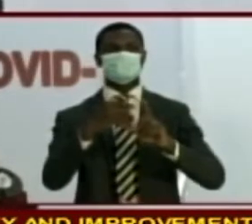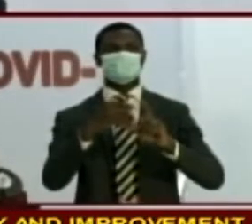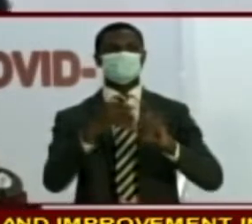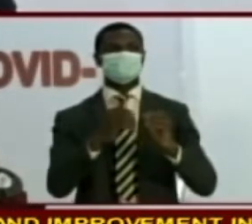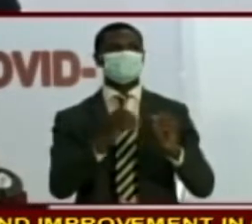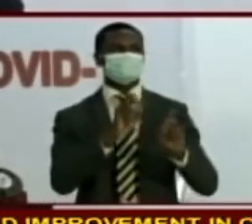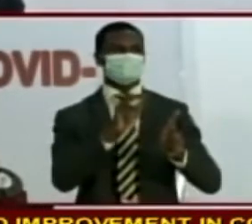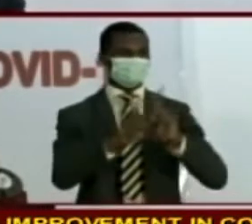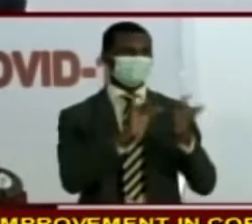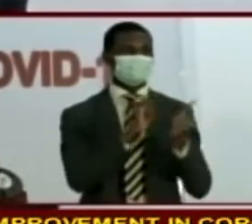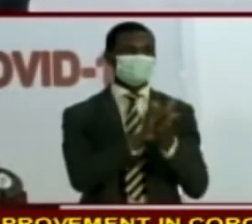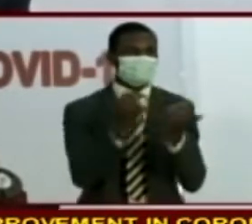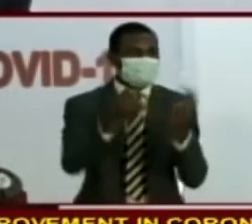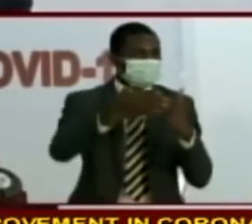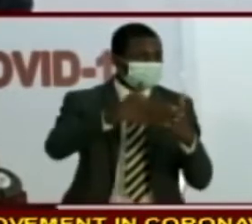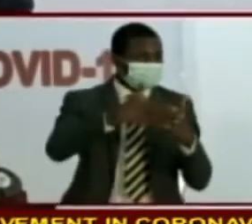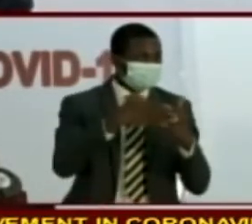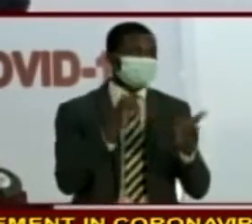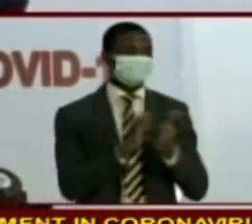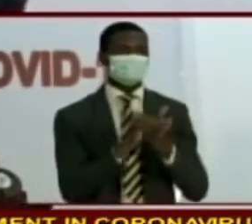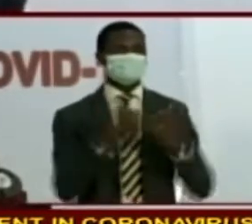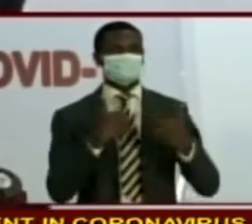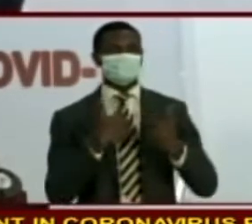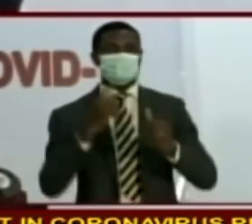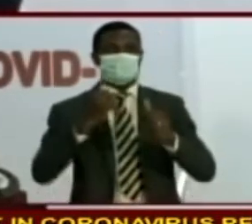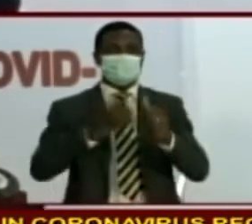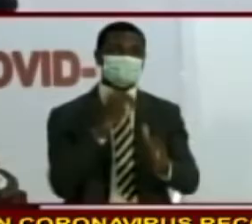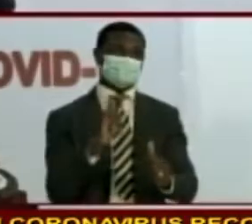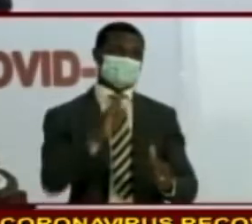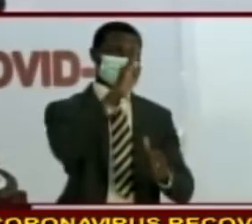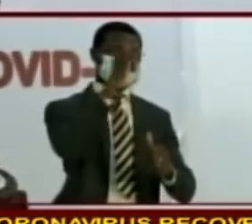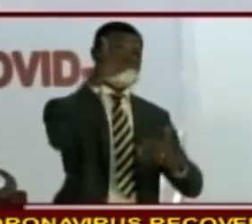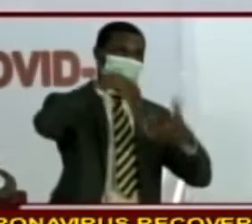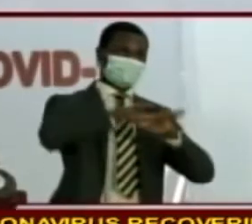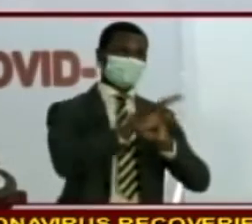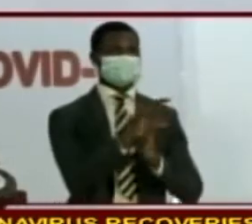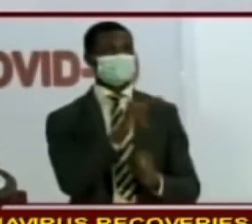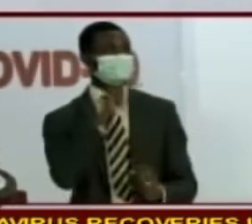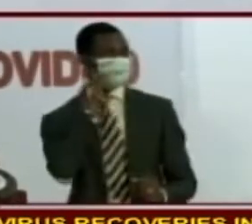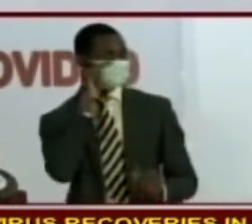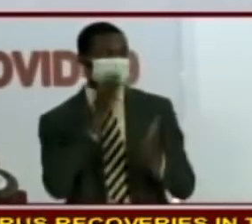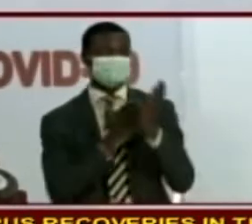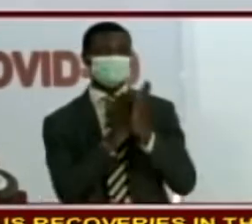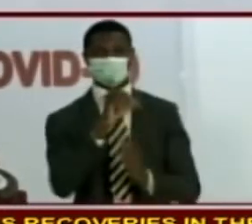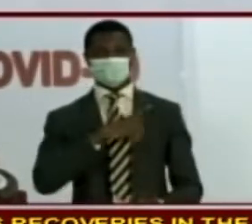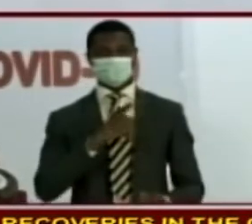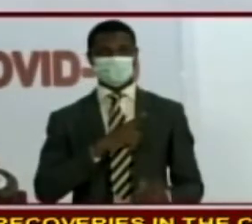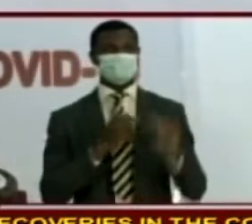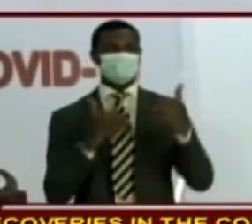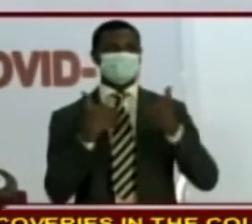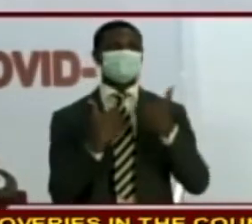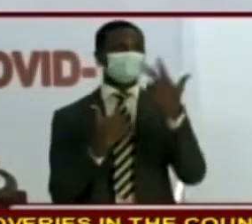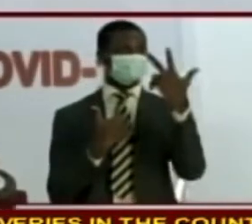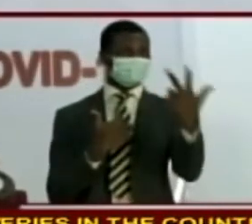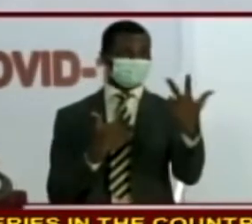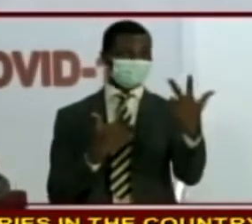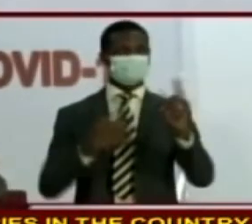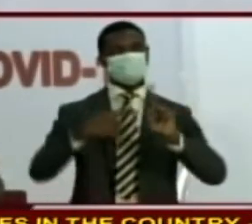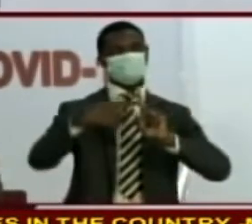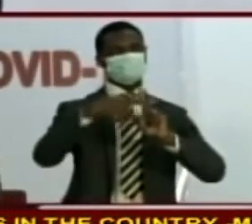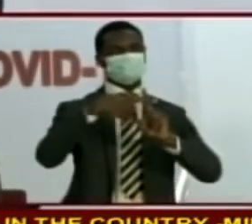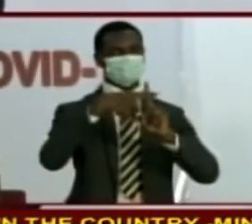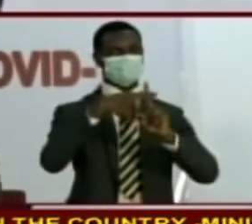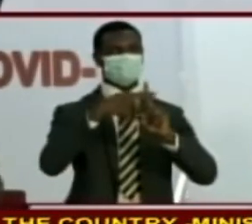had only 3 positives in that first flight that came back, I think, through Lagos. All the ones that we've tested in Abuja